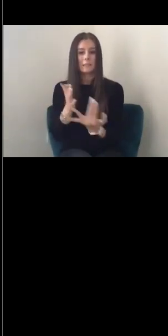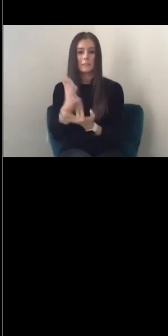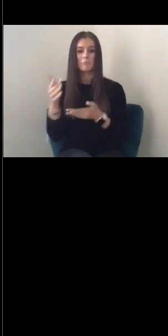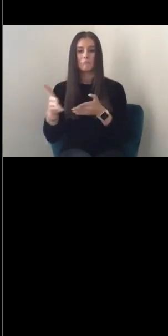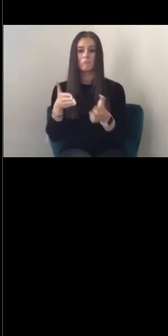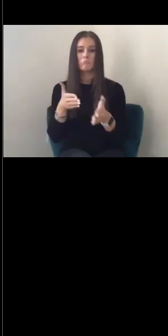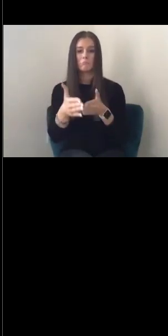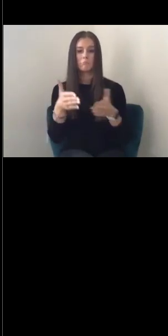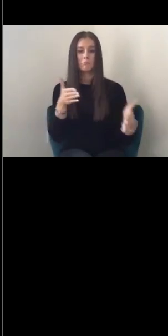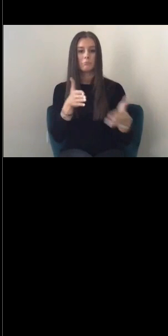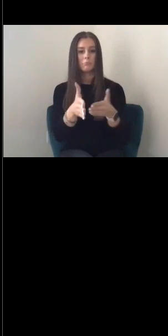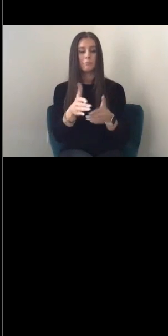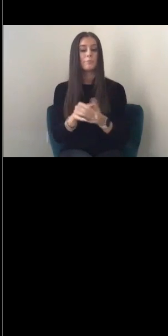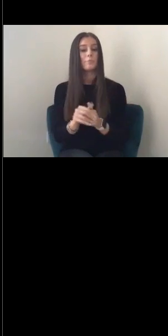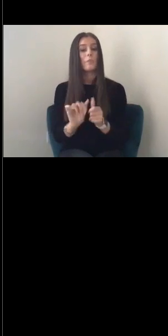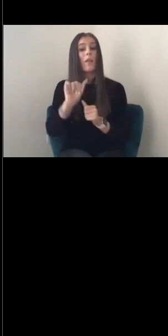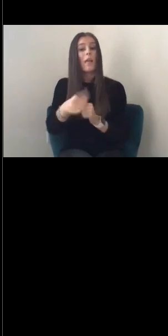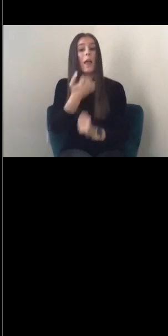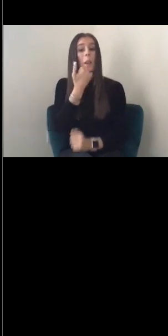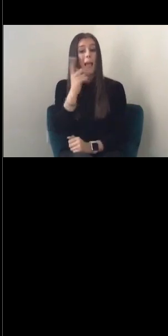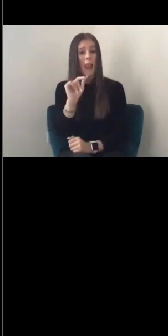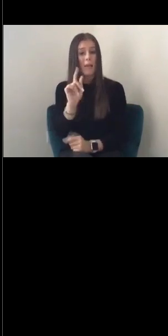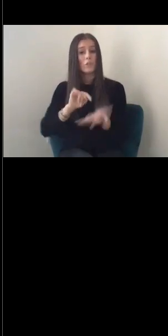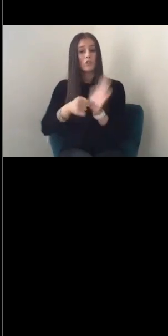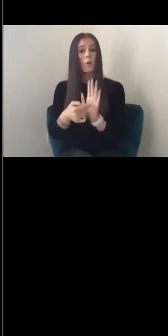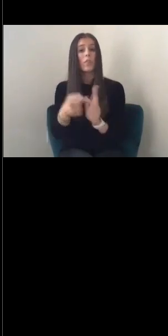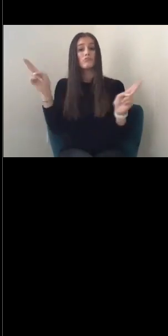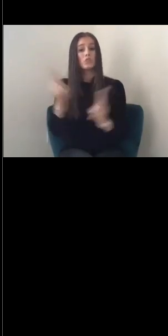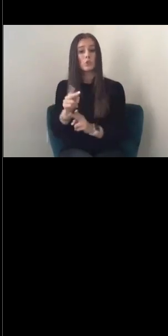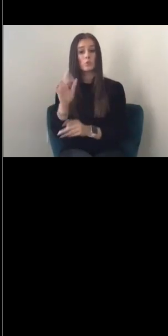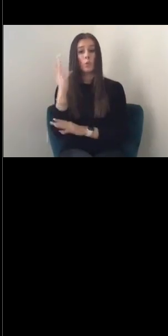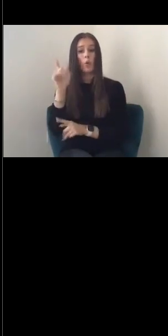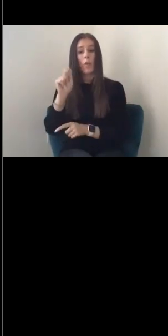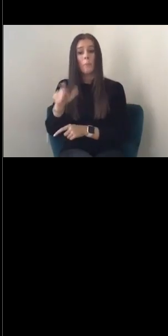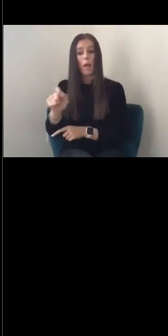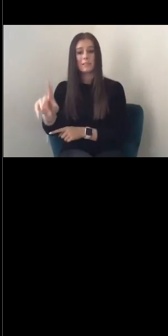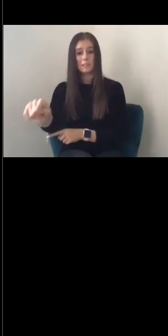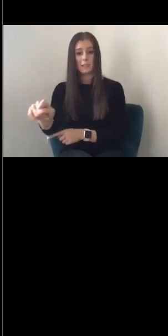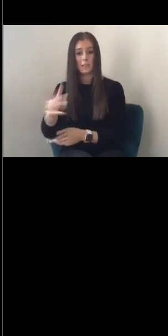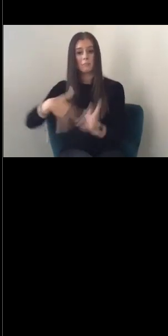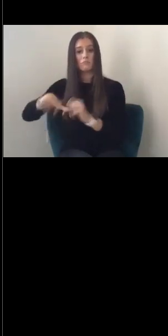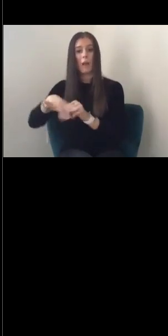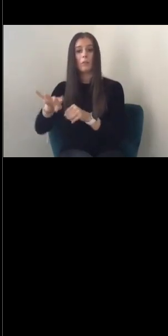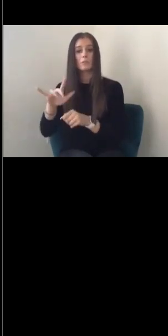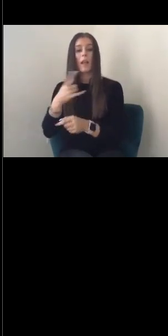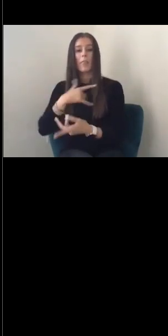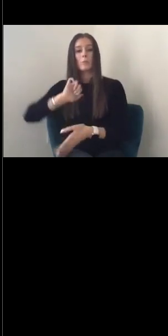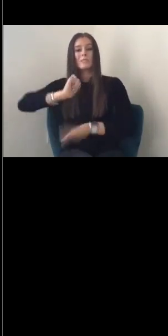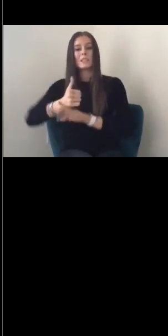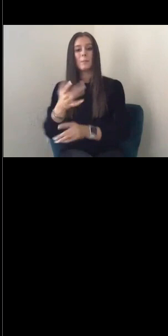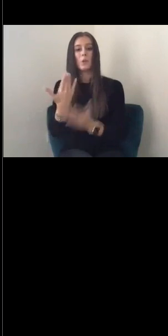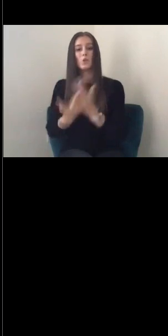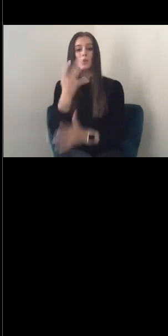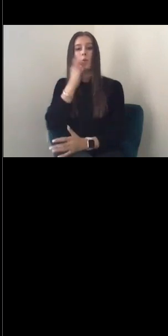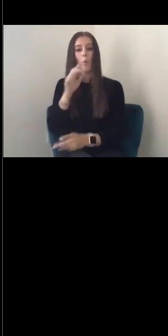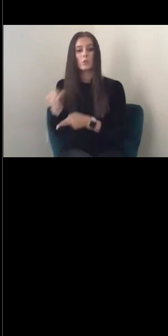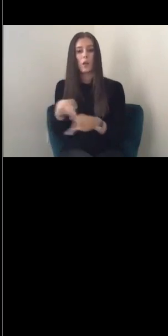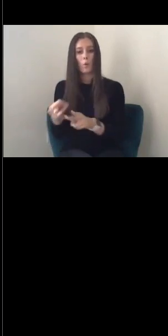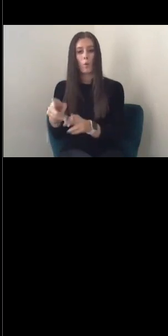Number 11 shows where reduced woodland planting would take place at the wilderness as a result of a watercourse